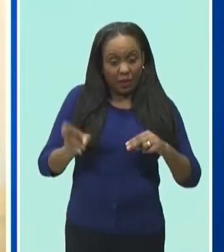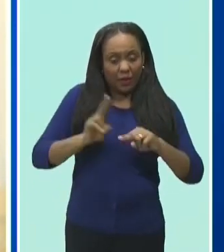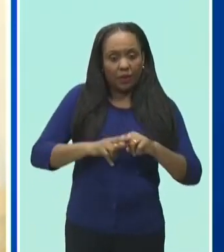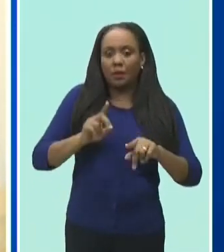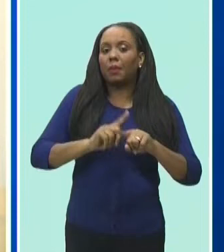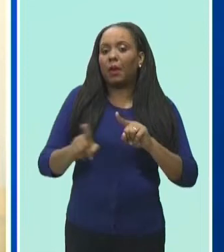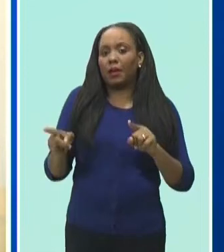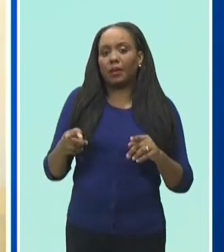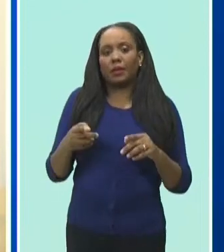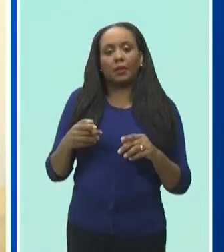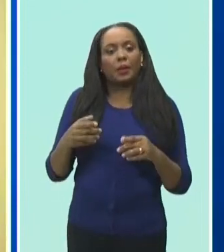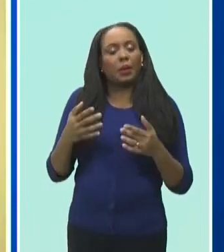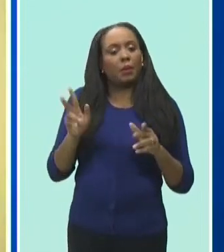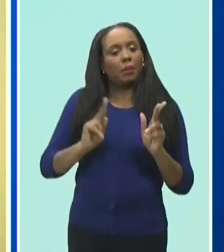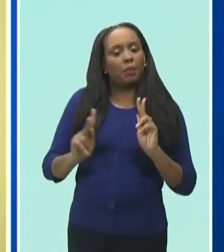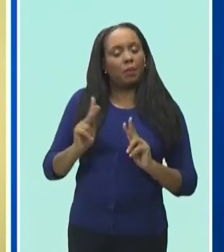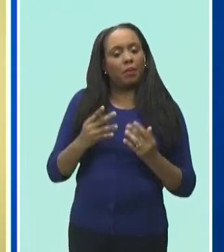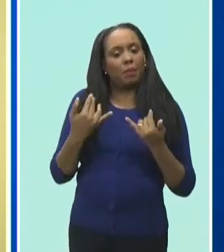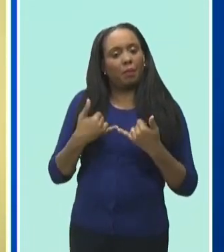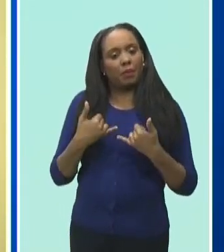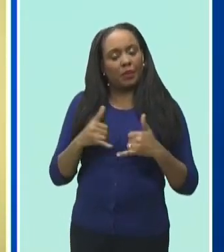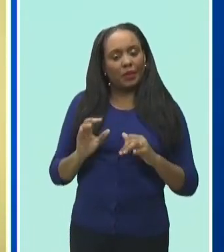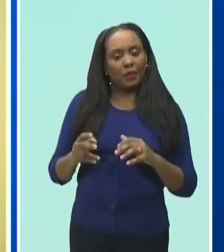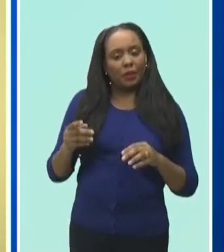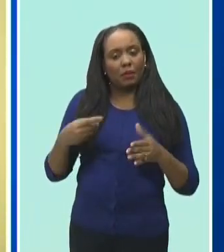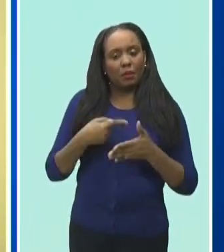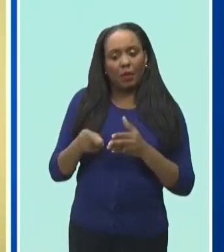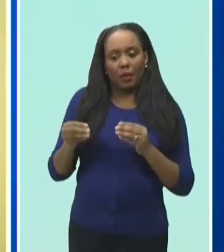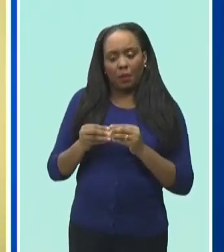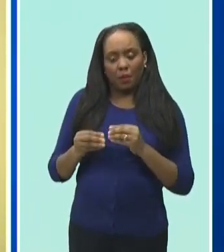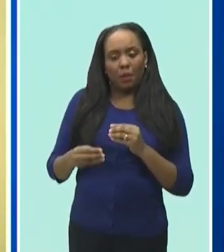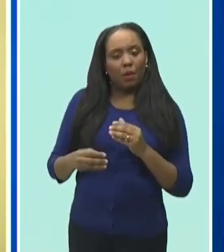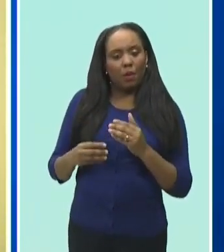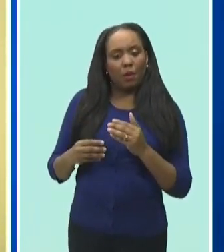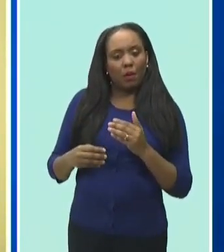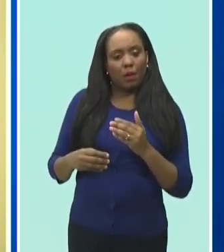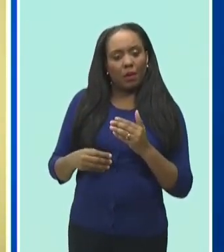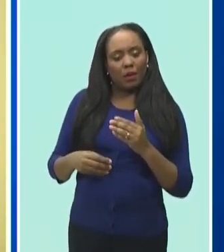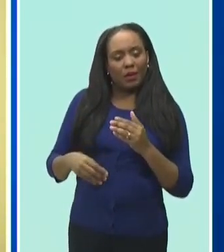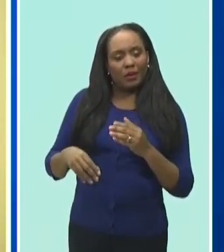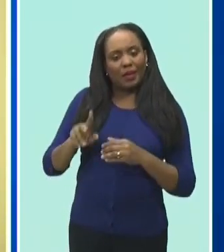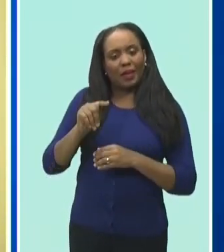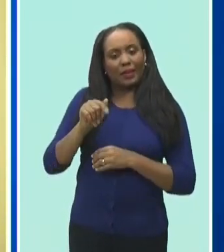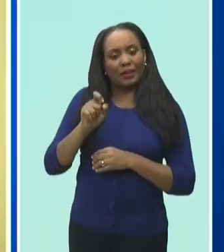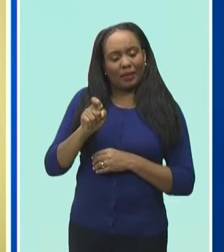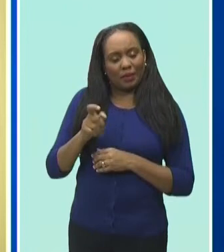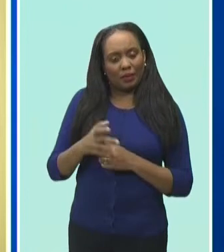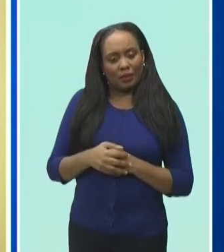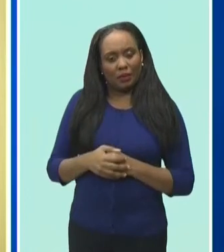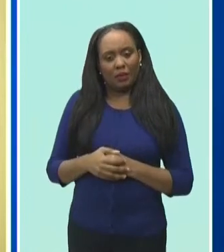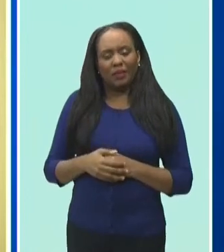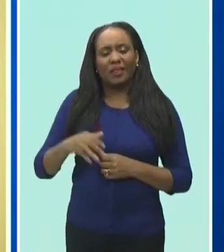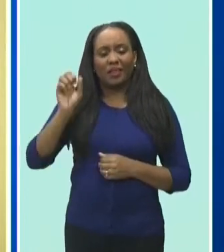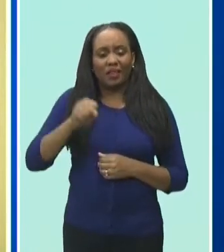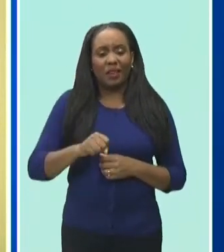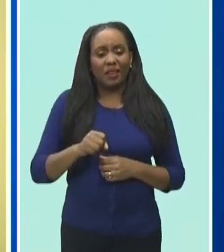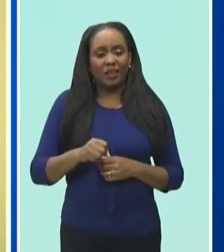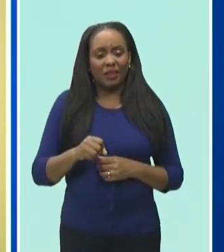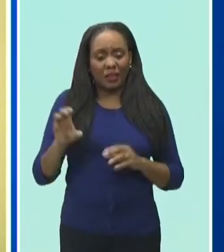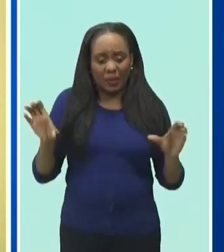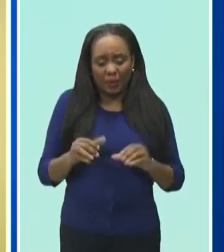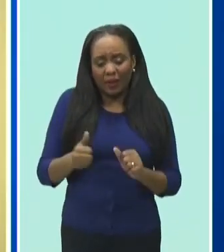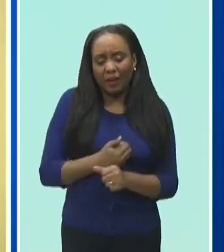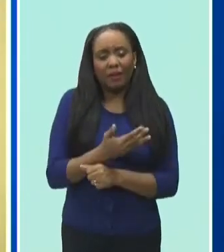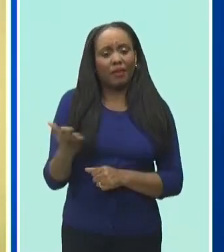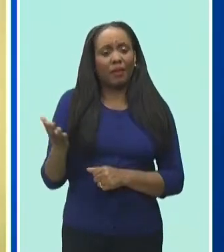other taxes. So while you could say that they're checking the boxes on the IMF program and doing all of the things that the IMF asked of them to do,